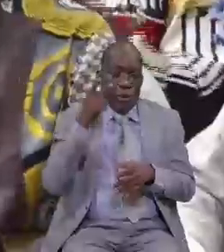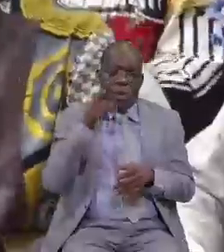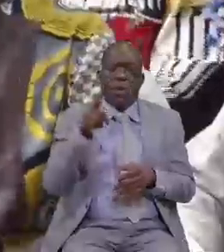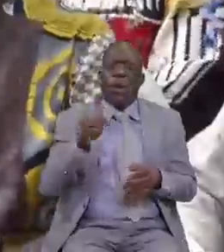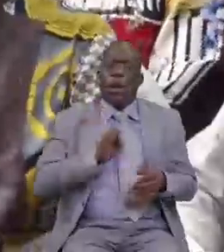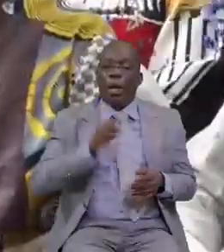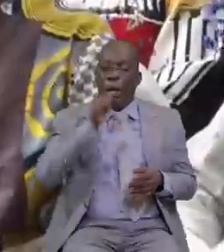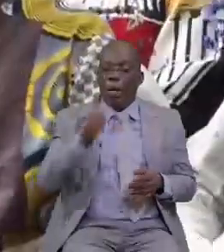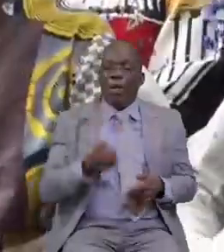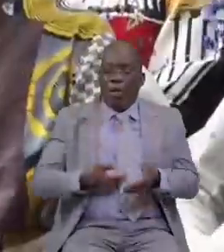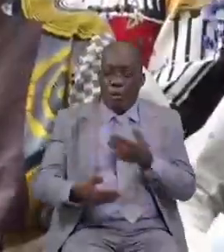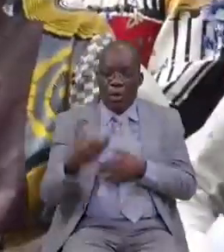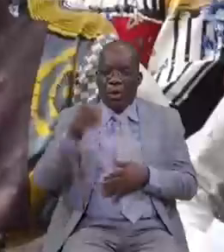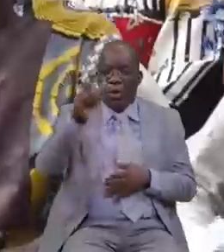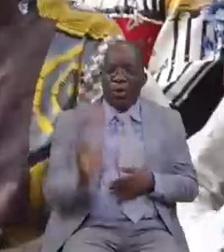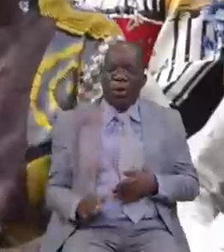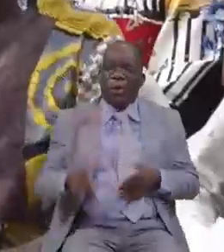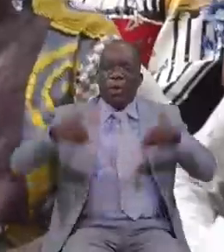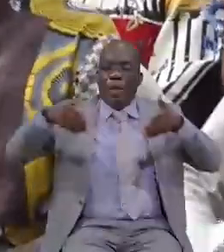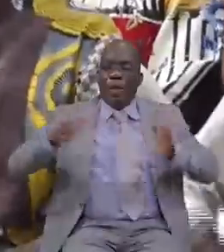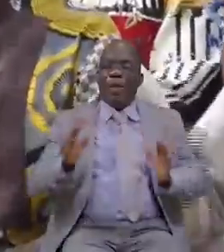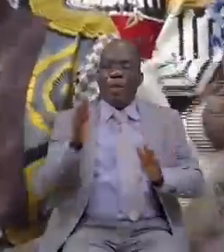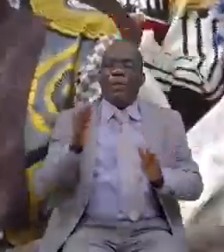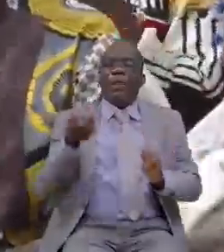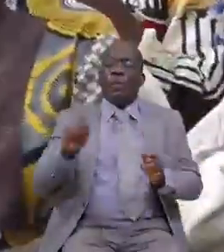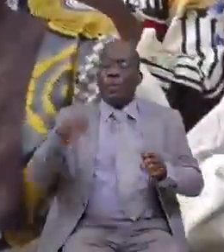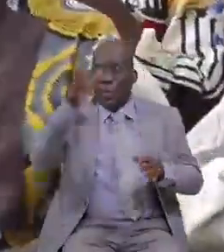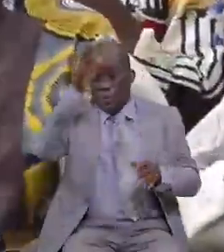Let the devil hear so he will know who you are.